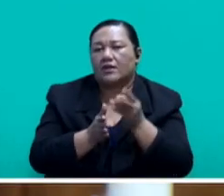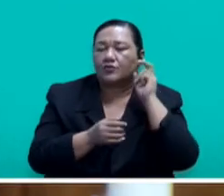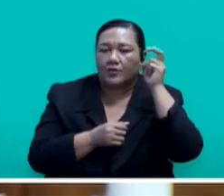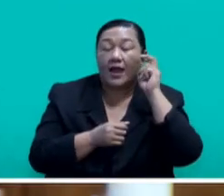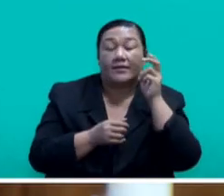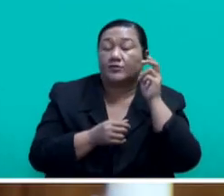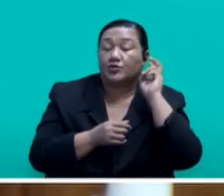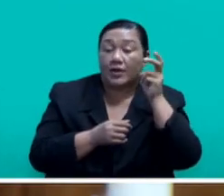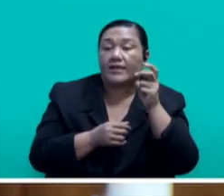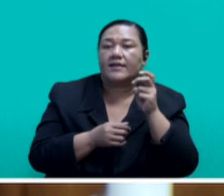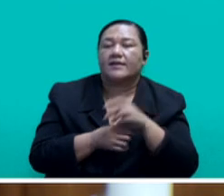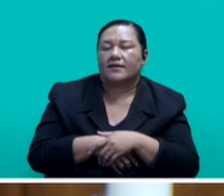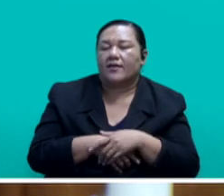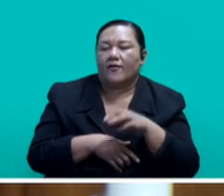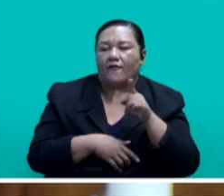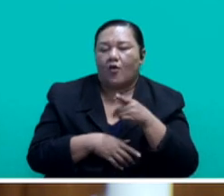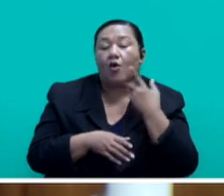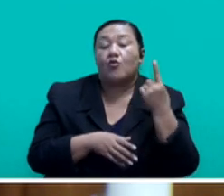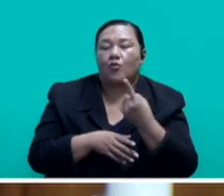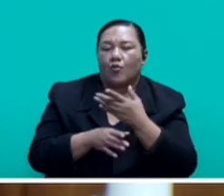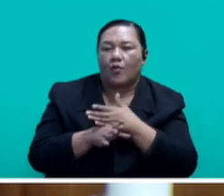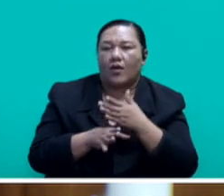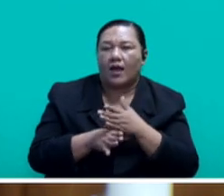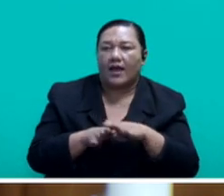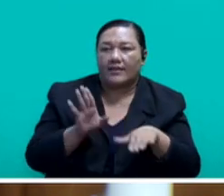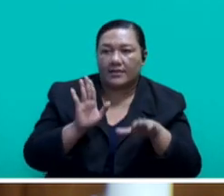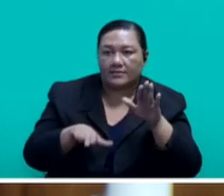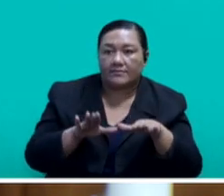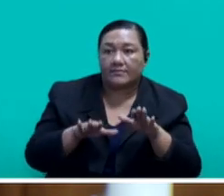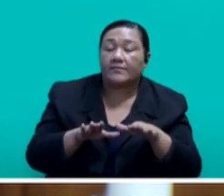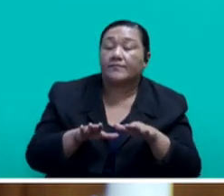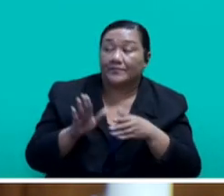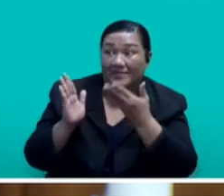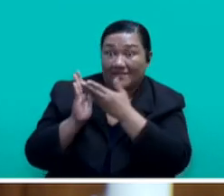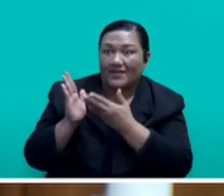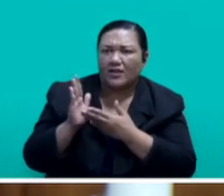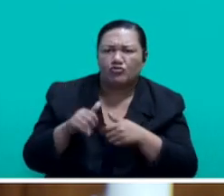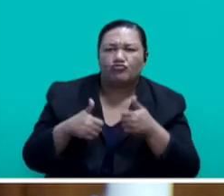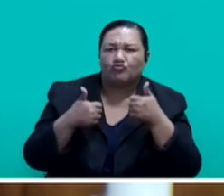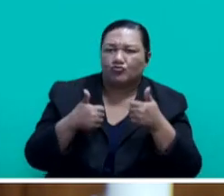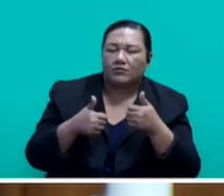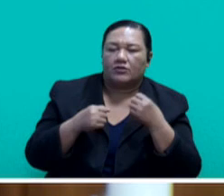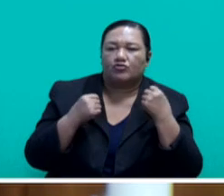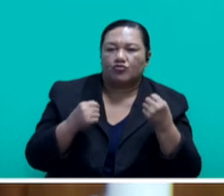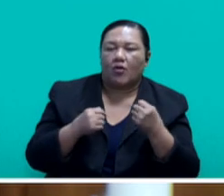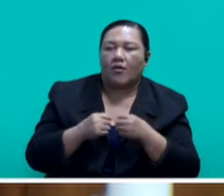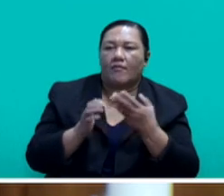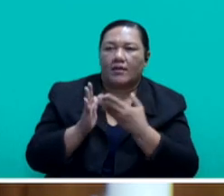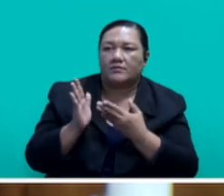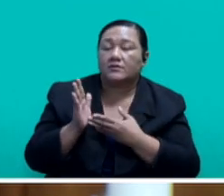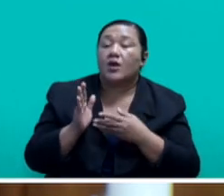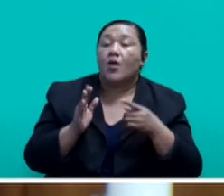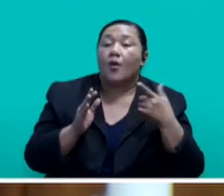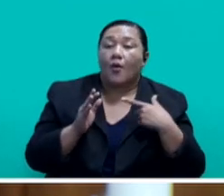Mr. Speaker, this budget is a balanced and strong budget. This with decisive social policies by the